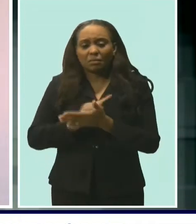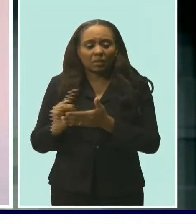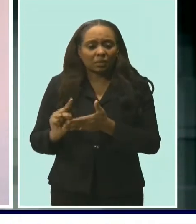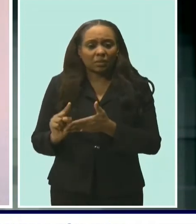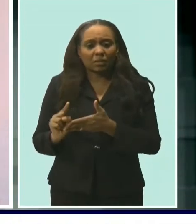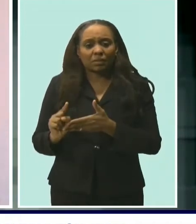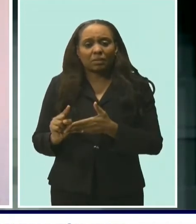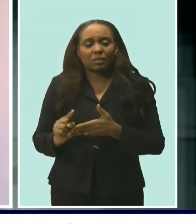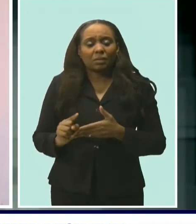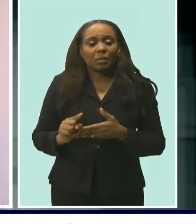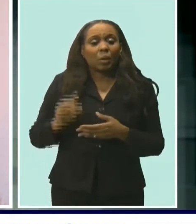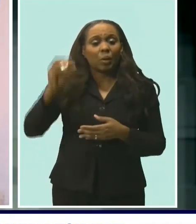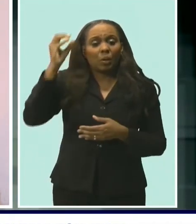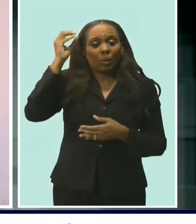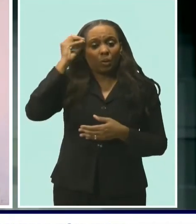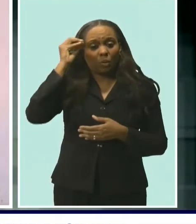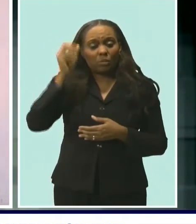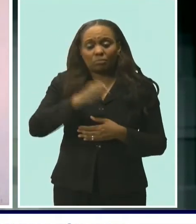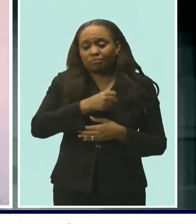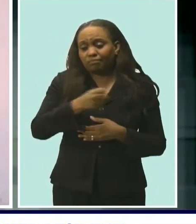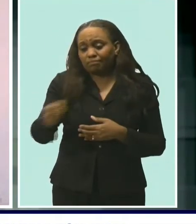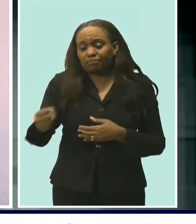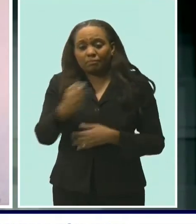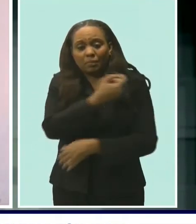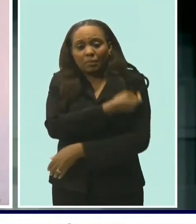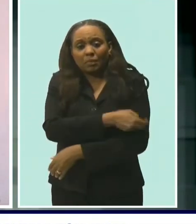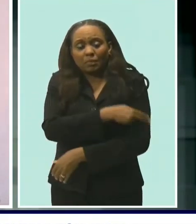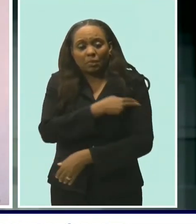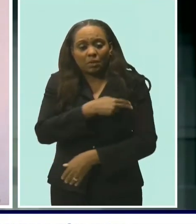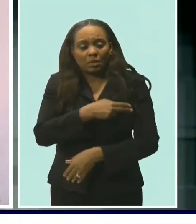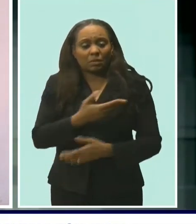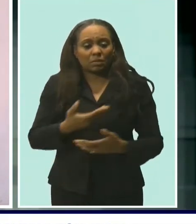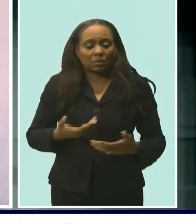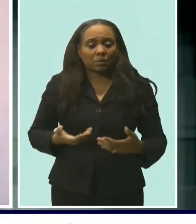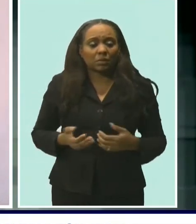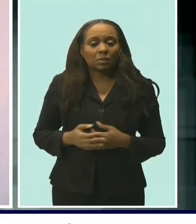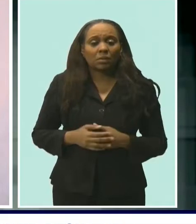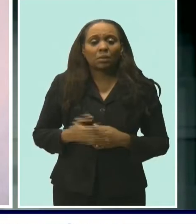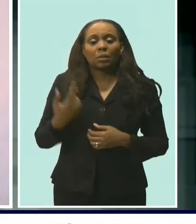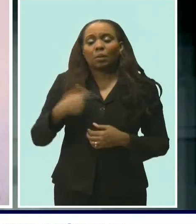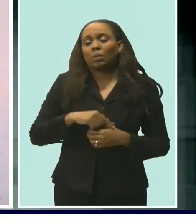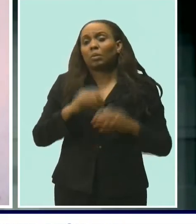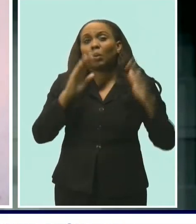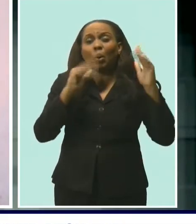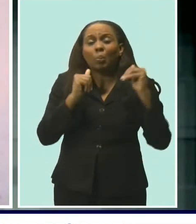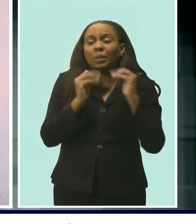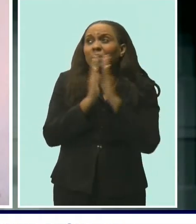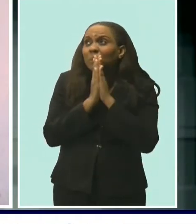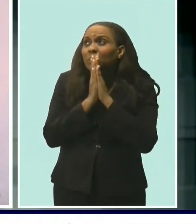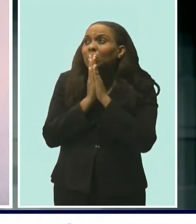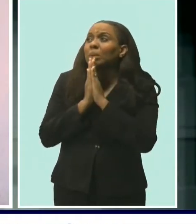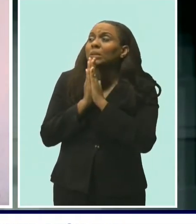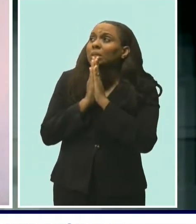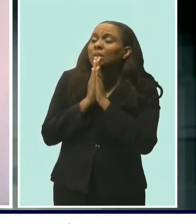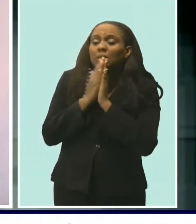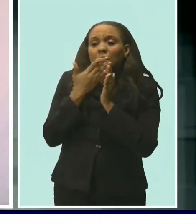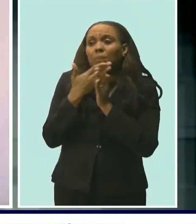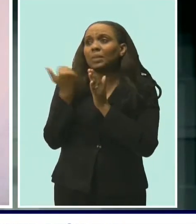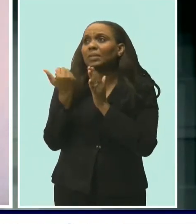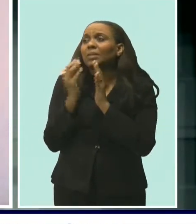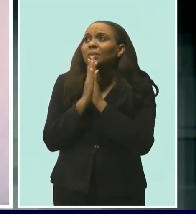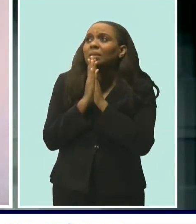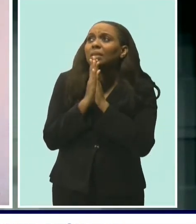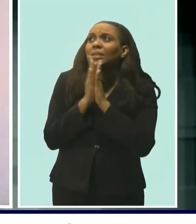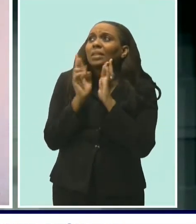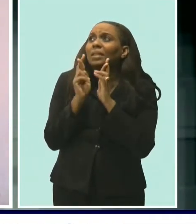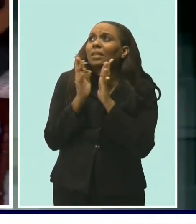since Owen went to the hospital, and we were all hoping and praying for the best for him,